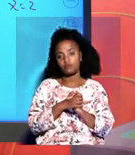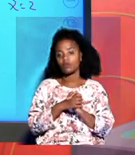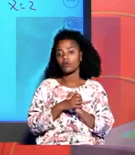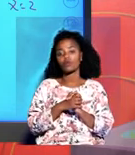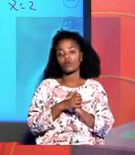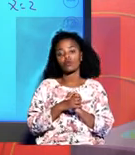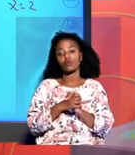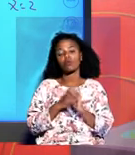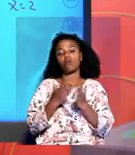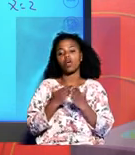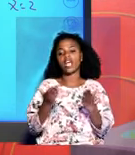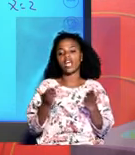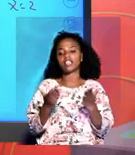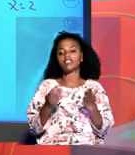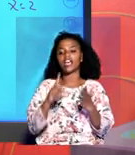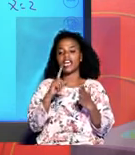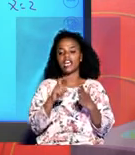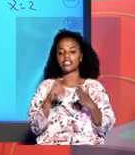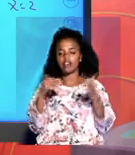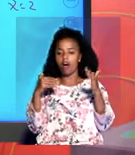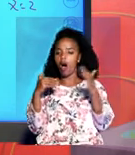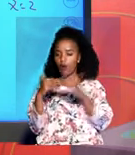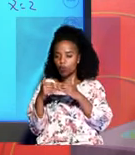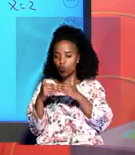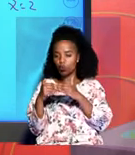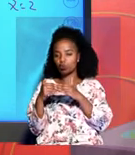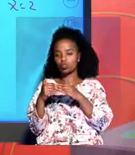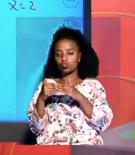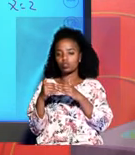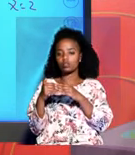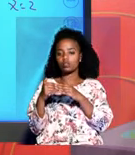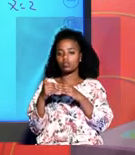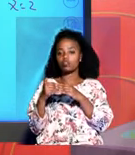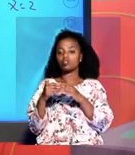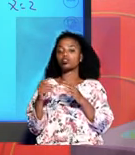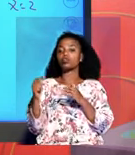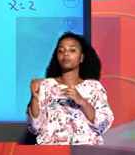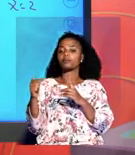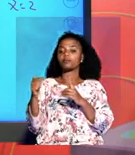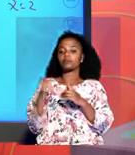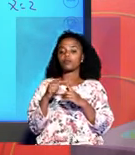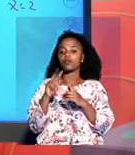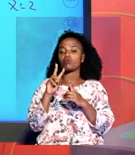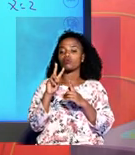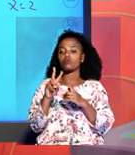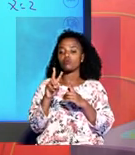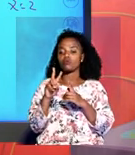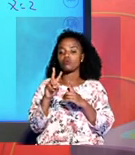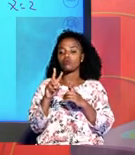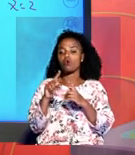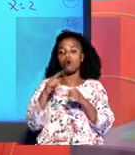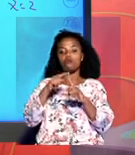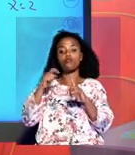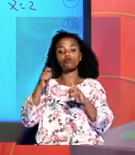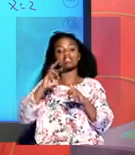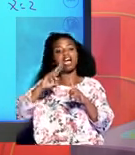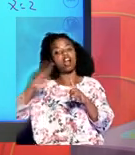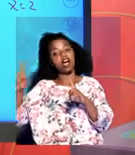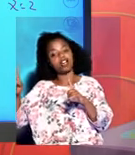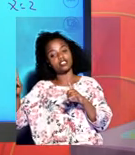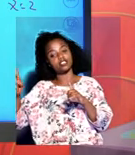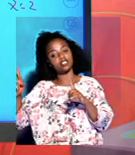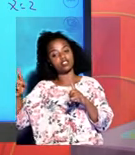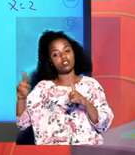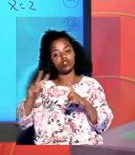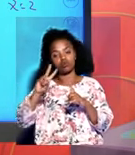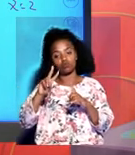When x approaches 2 from the right. When x